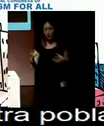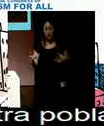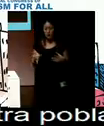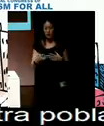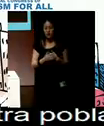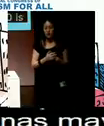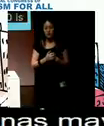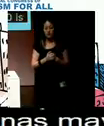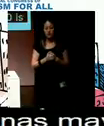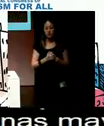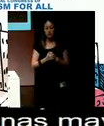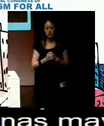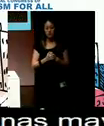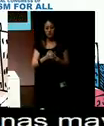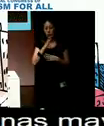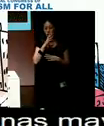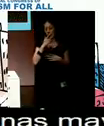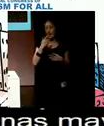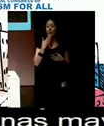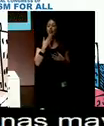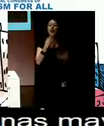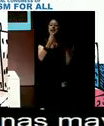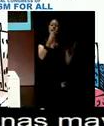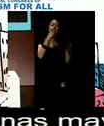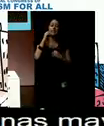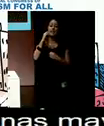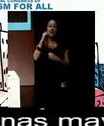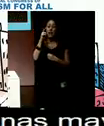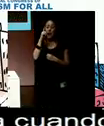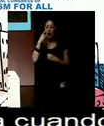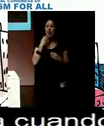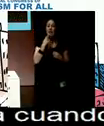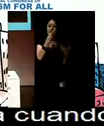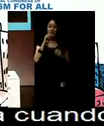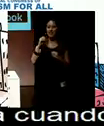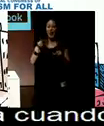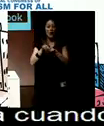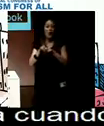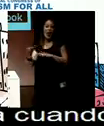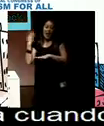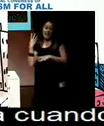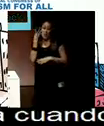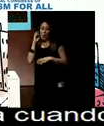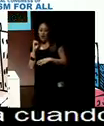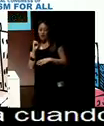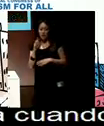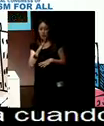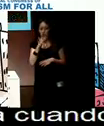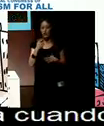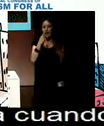that. It is said that the over 50s buy 40% more holidays than the under